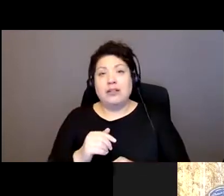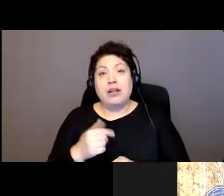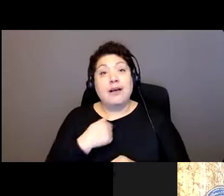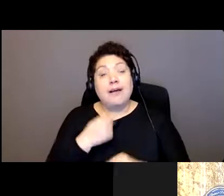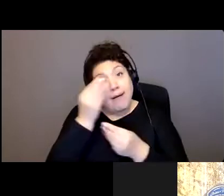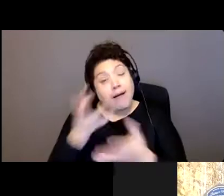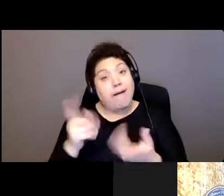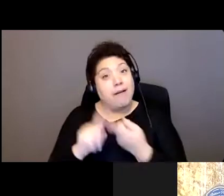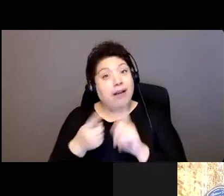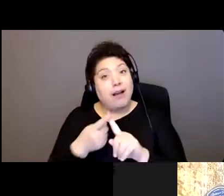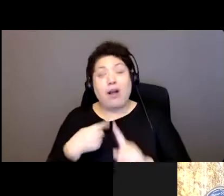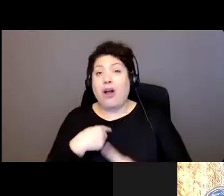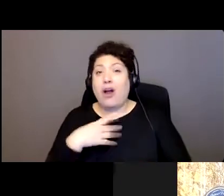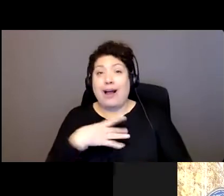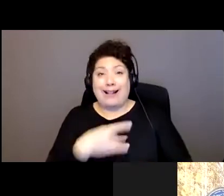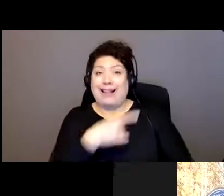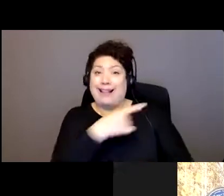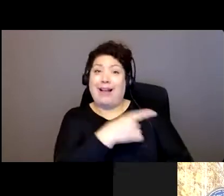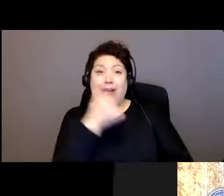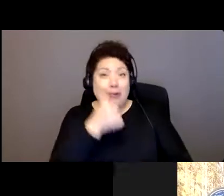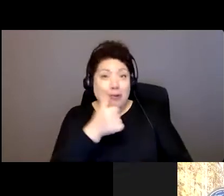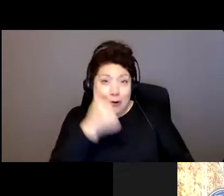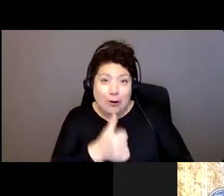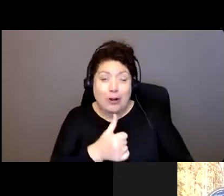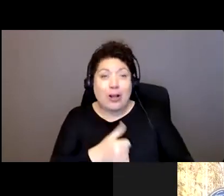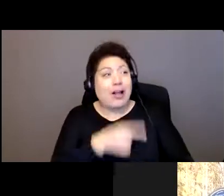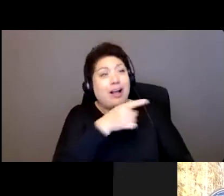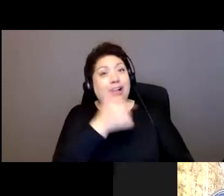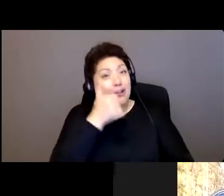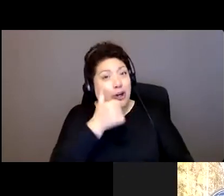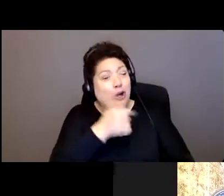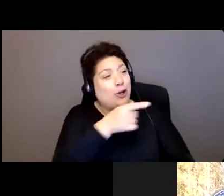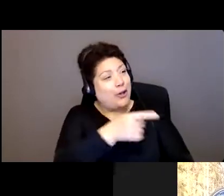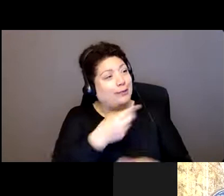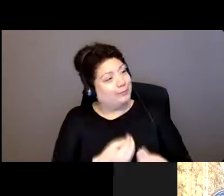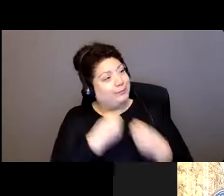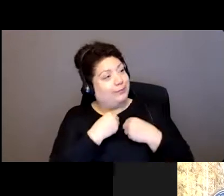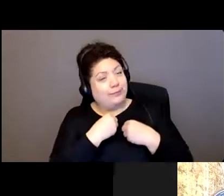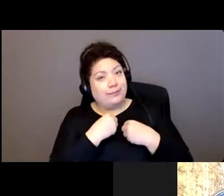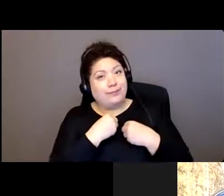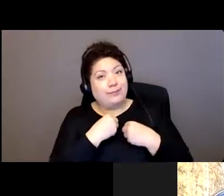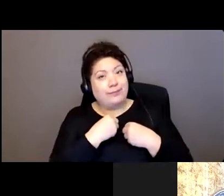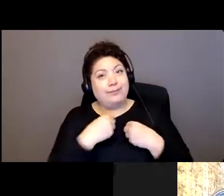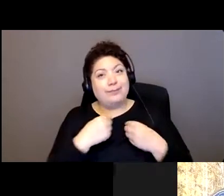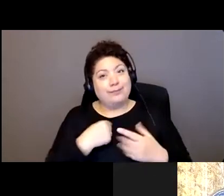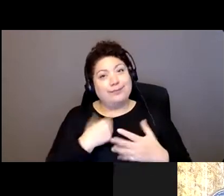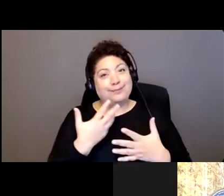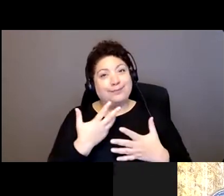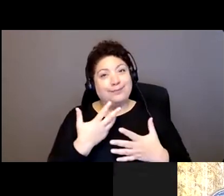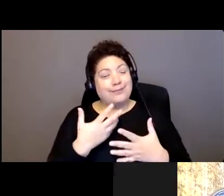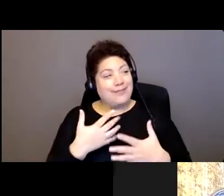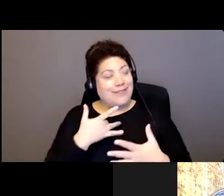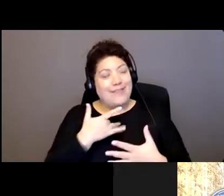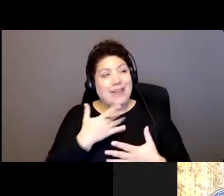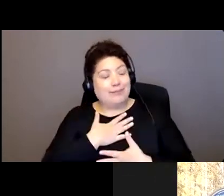friends, I really like that girl, I like her. Oh, she makes me feel. I feel funny when I see her, and they